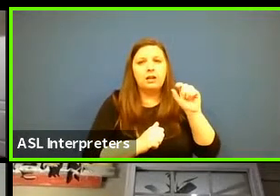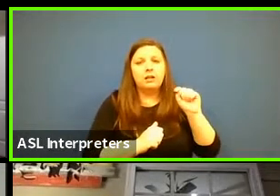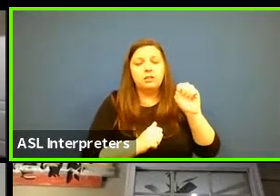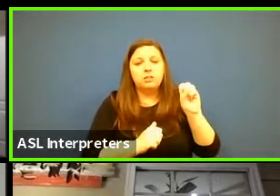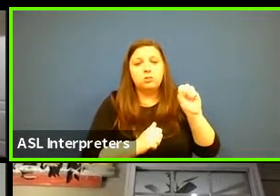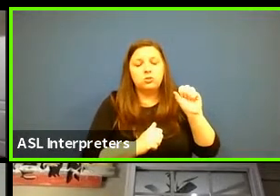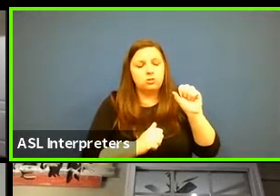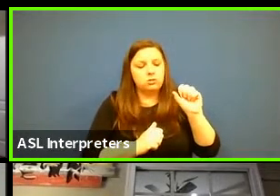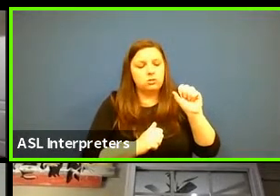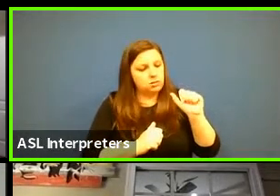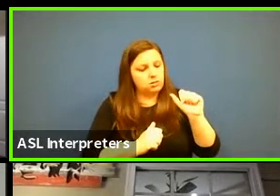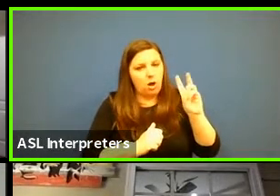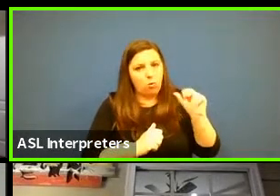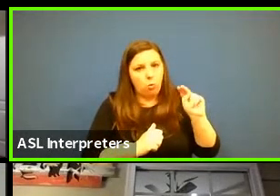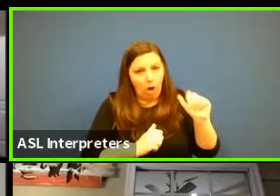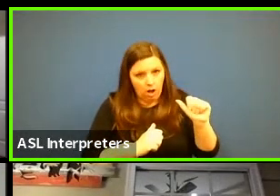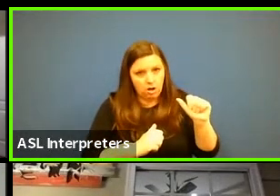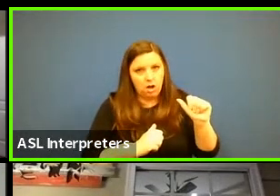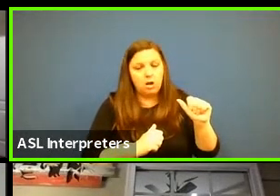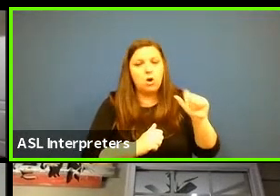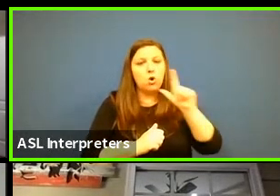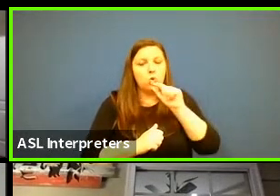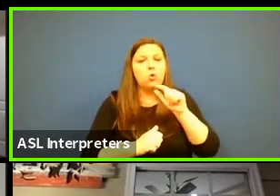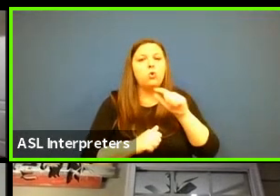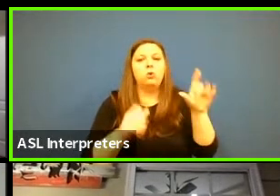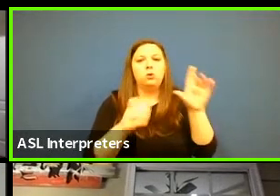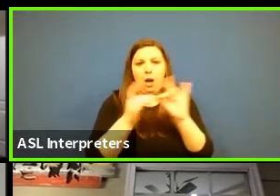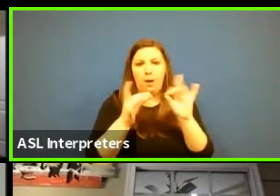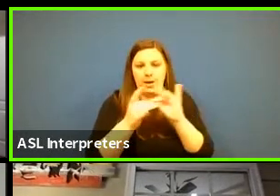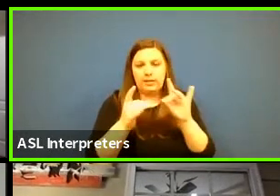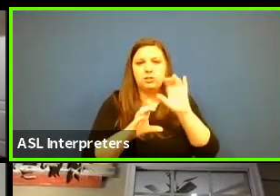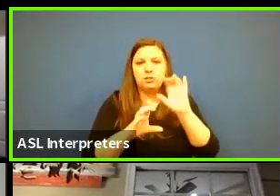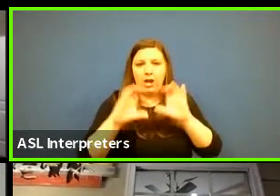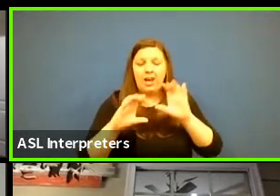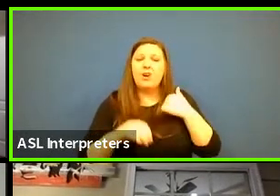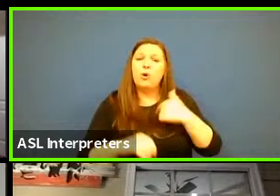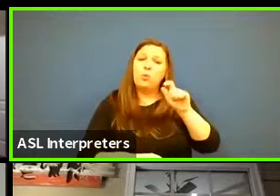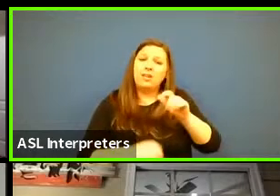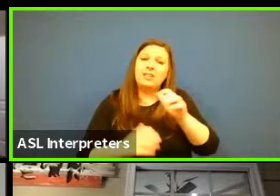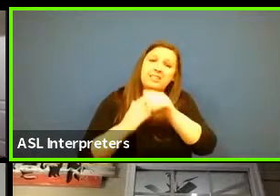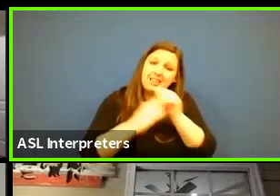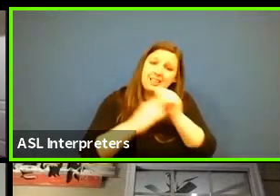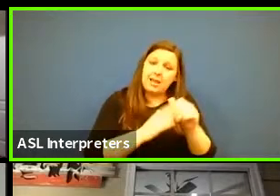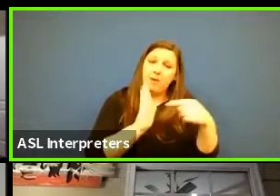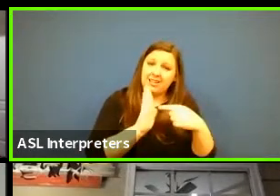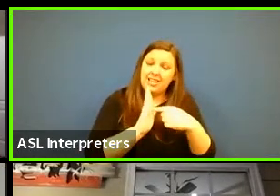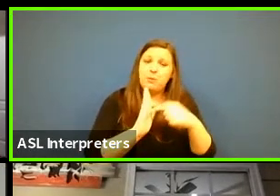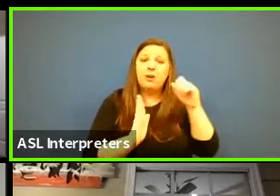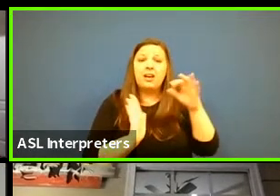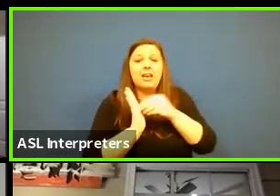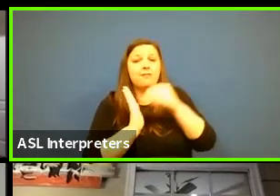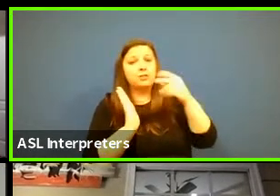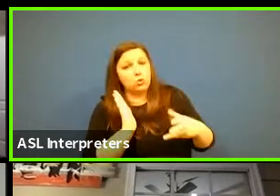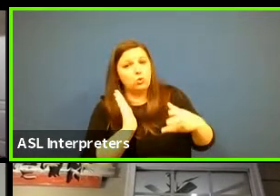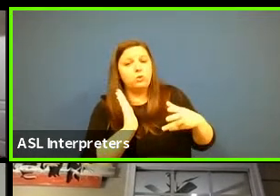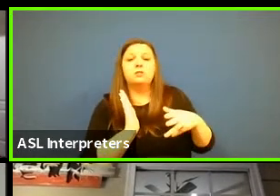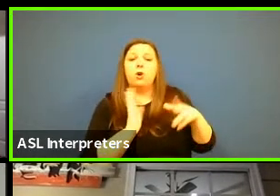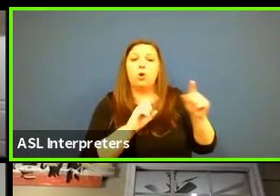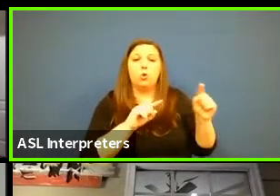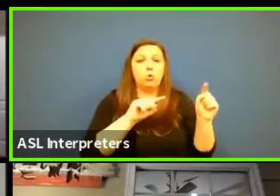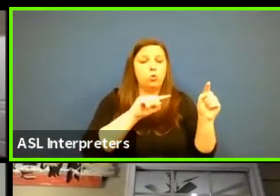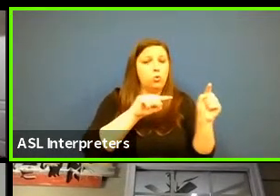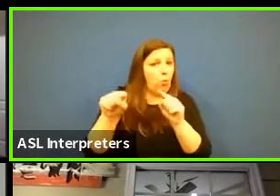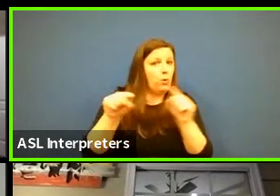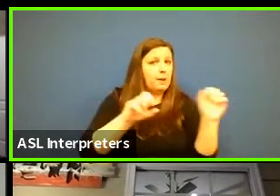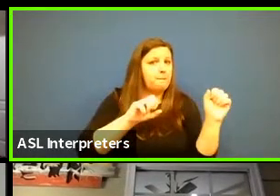We do need to lead by example. And so if students are going back, then as early as is practicable,